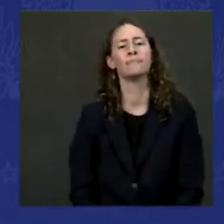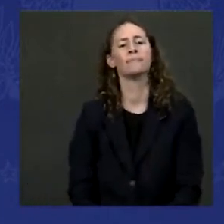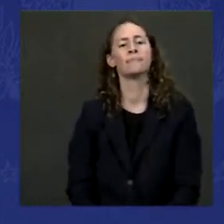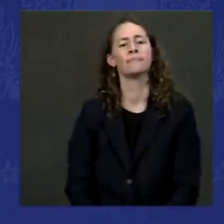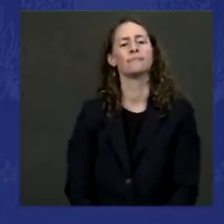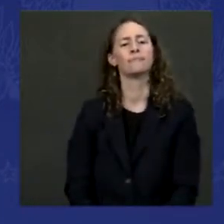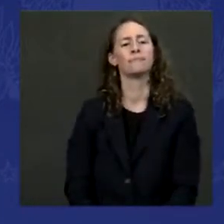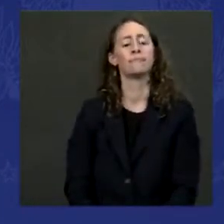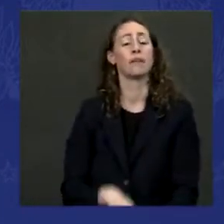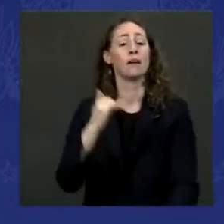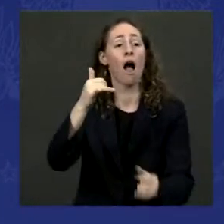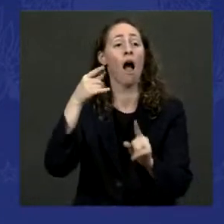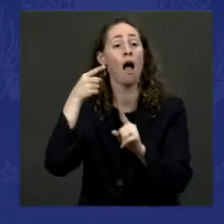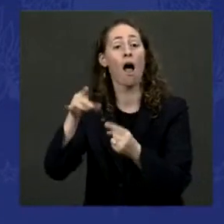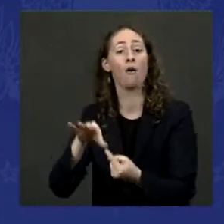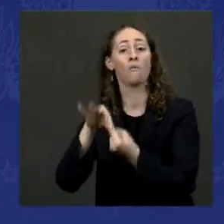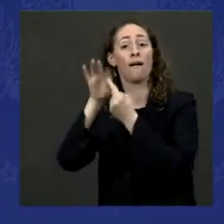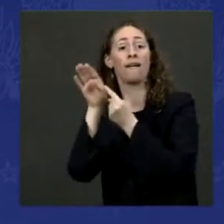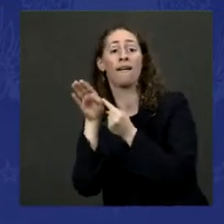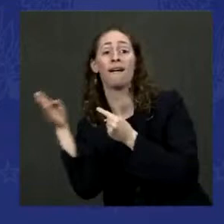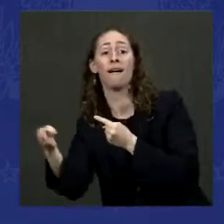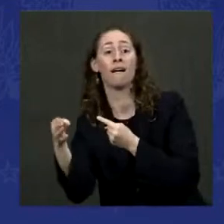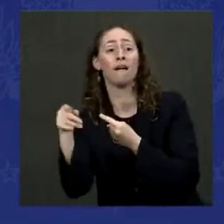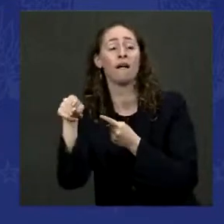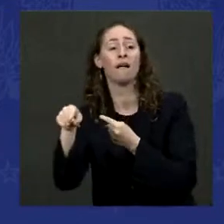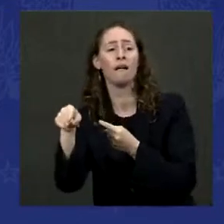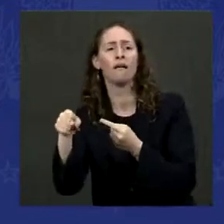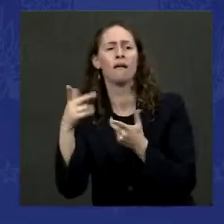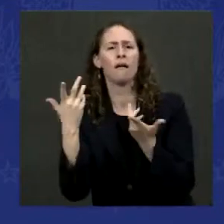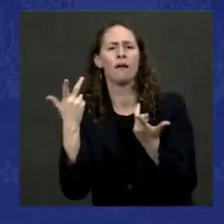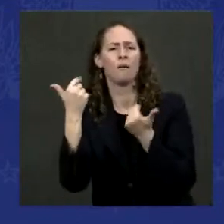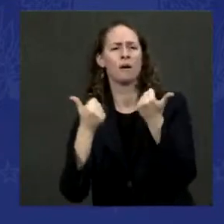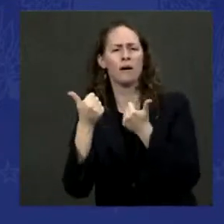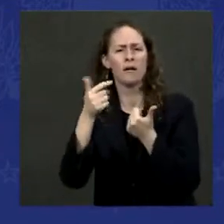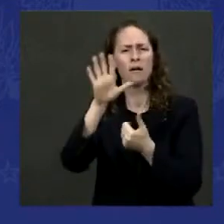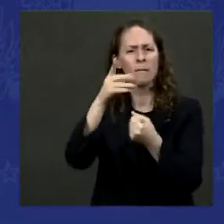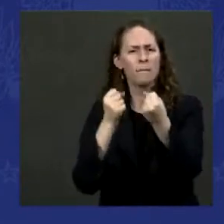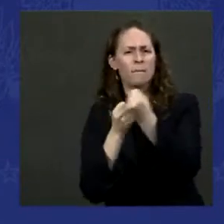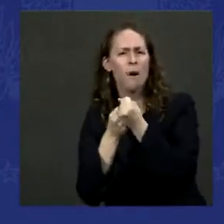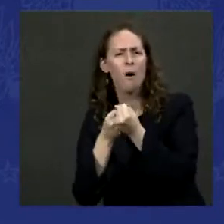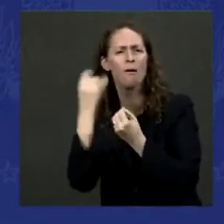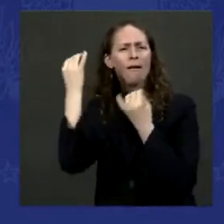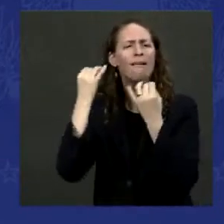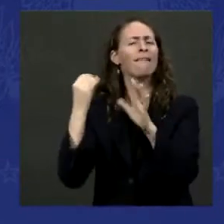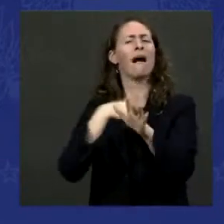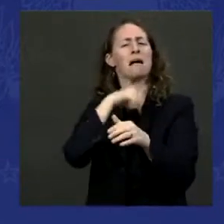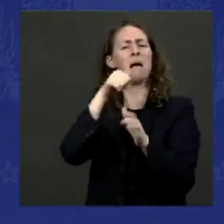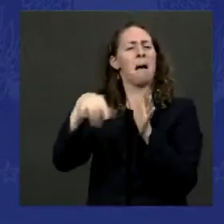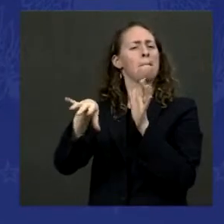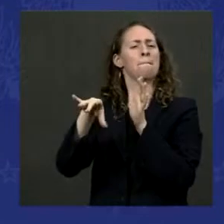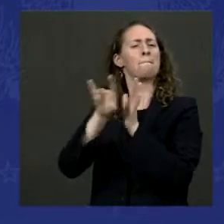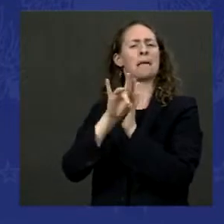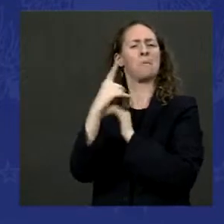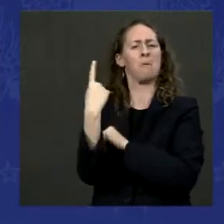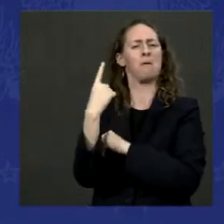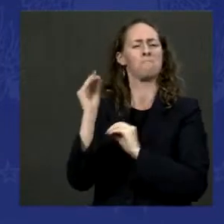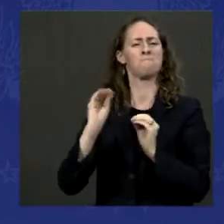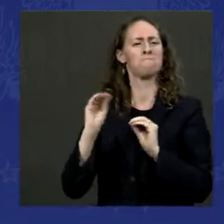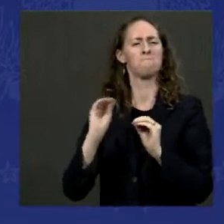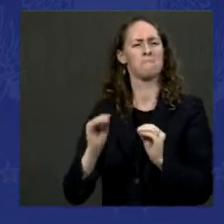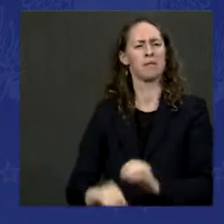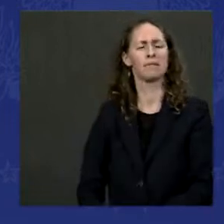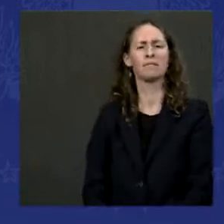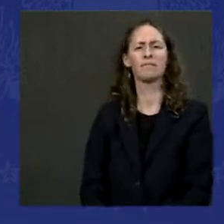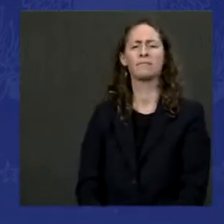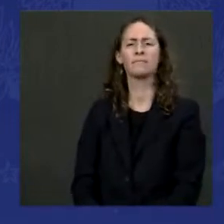ceiling, which position will you take? I'm not going to cross that bridge till we have to get there. Can you